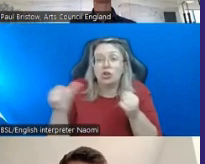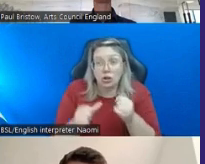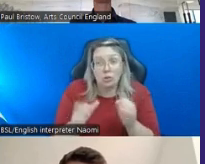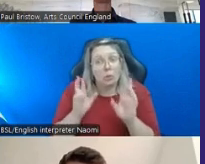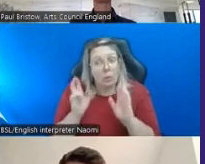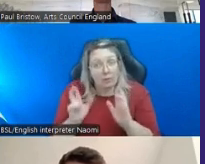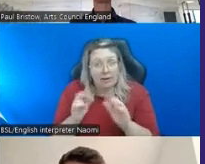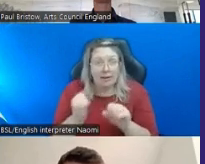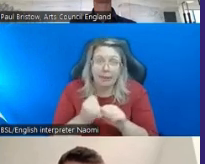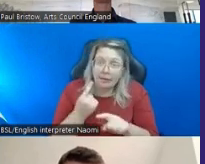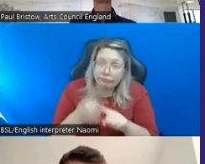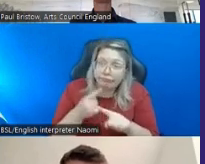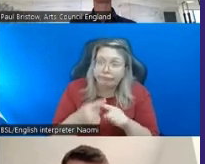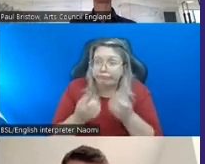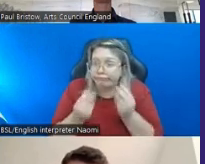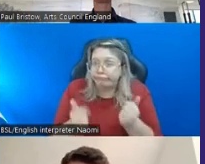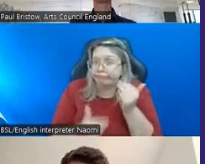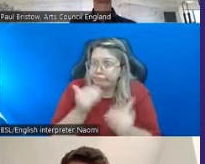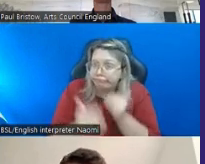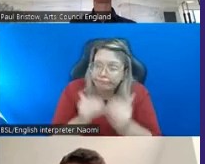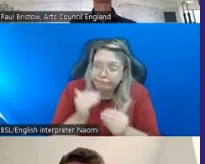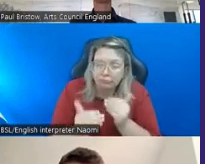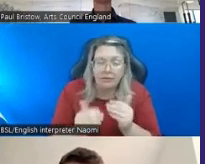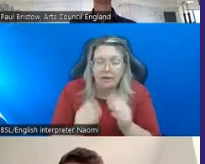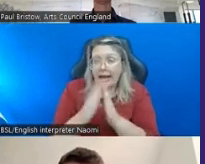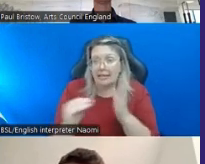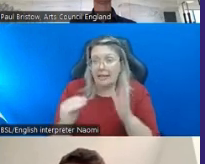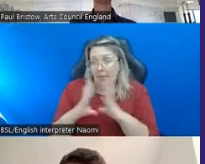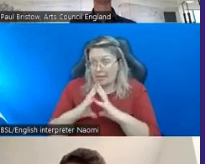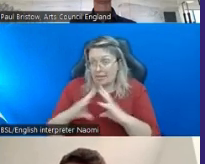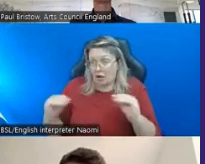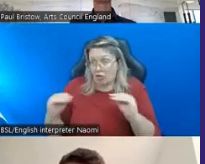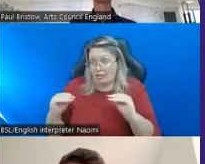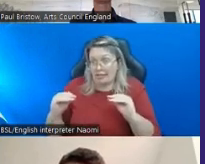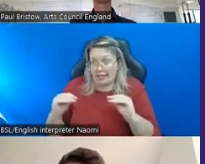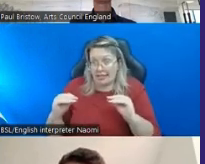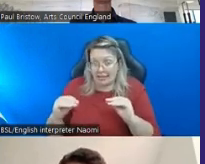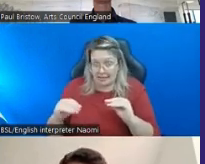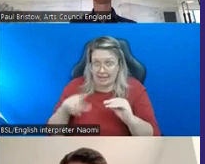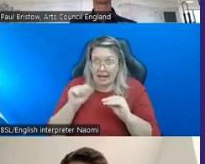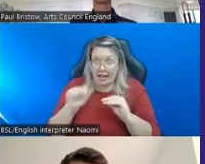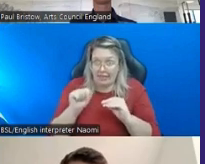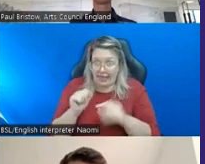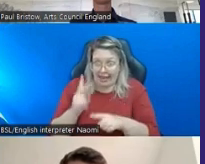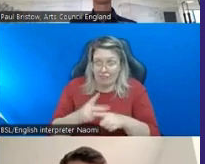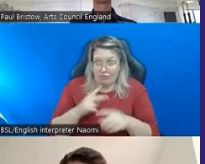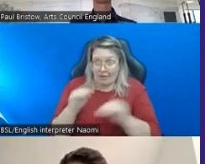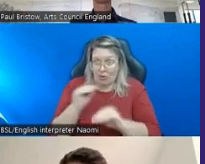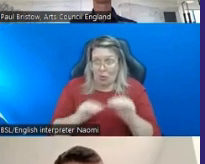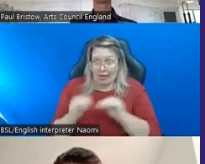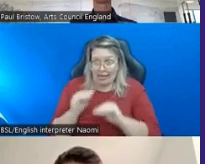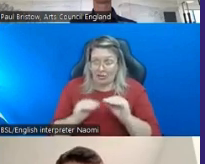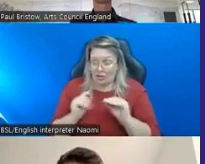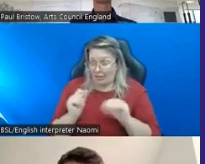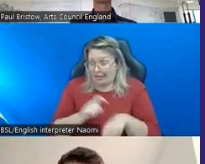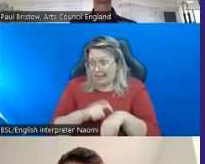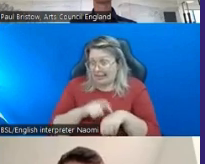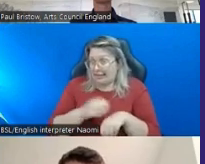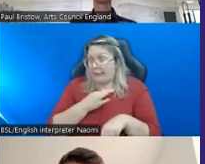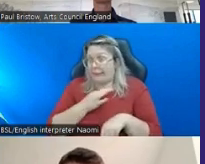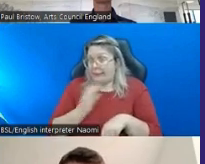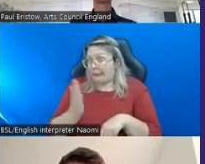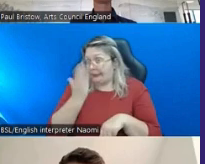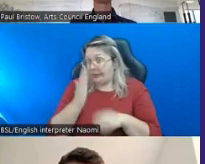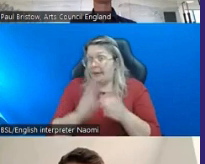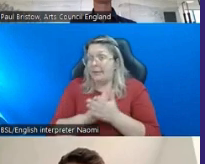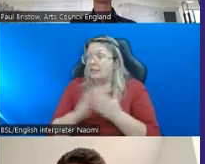process and make it more streamlined. So, for example, in Surrey, they're working to quite a tight reorganisation timeline at the moment, so they can push on with